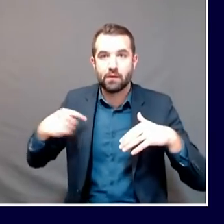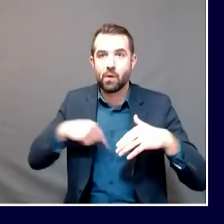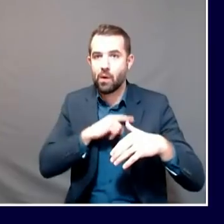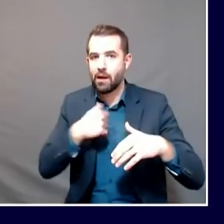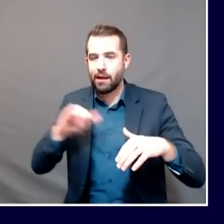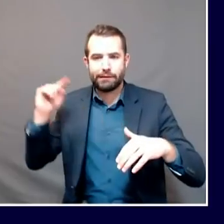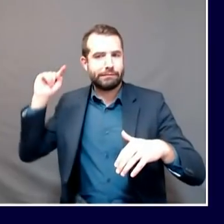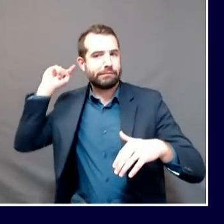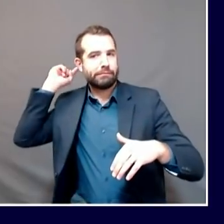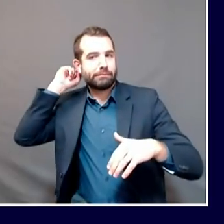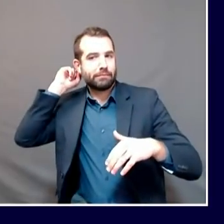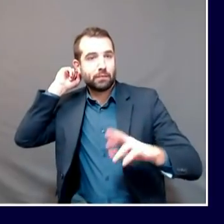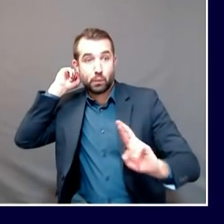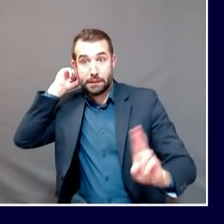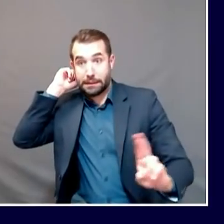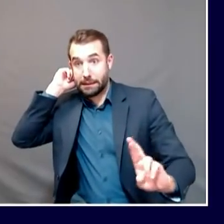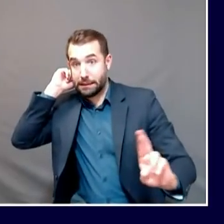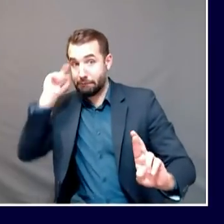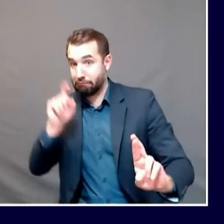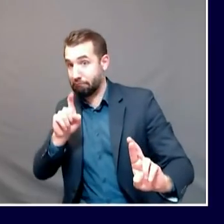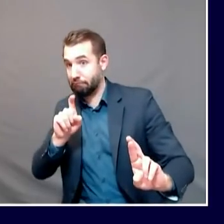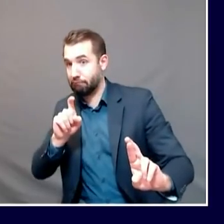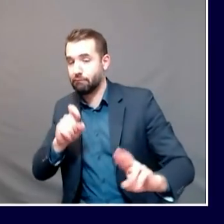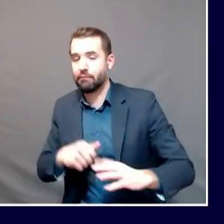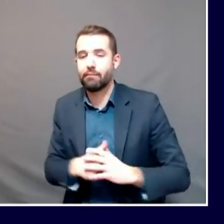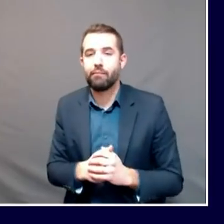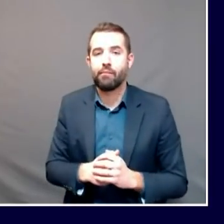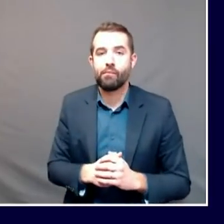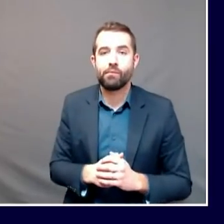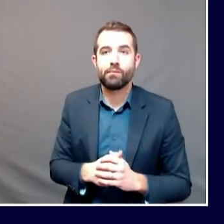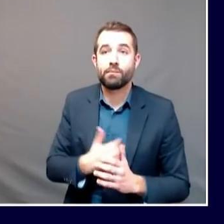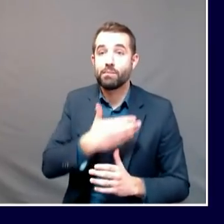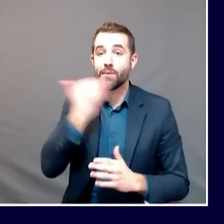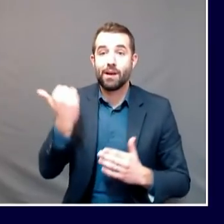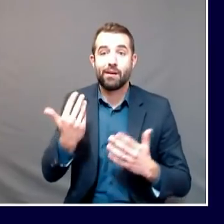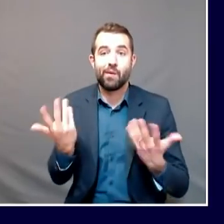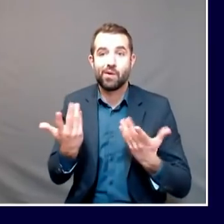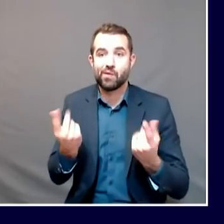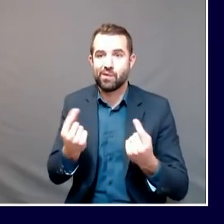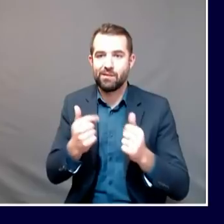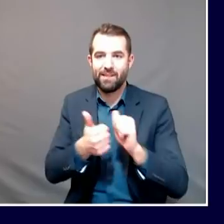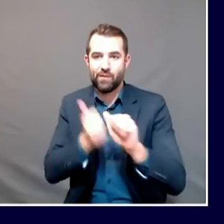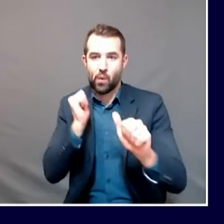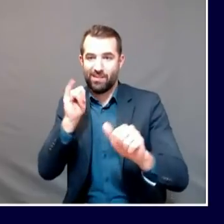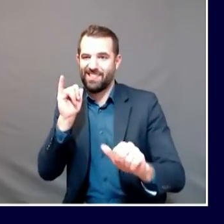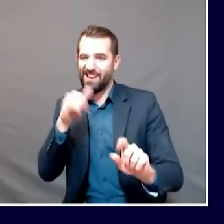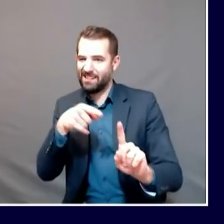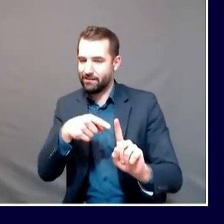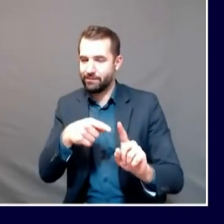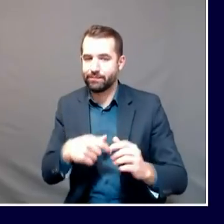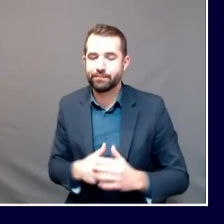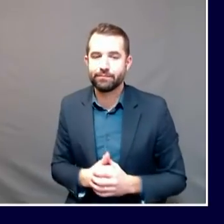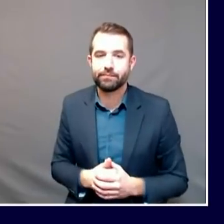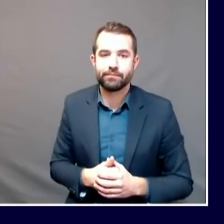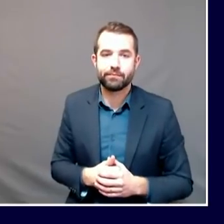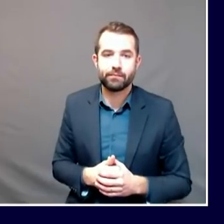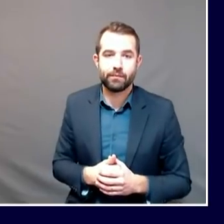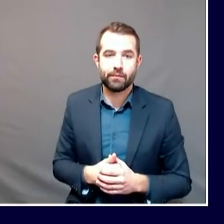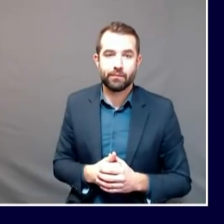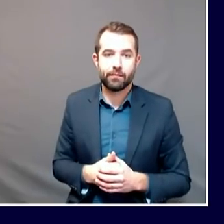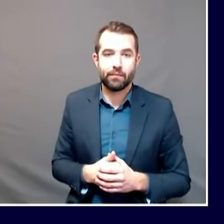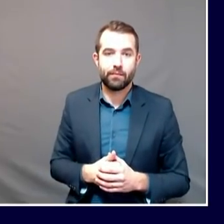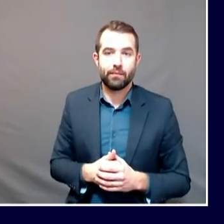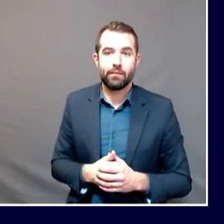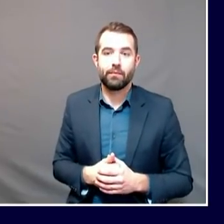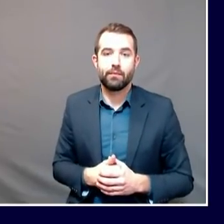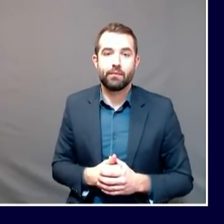The first best thing that we can do right now, though, to prevent us from getting to field hospital stage is doing